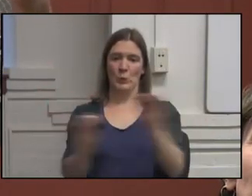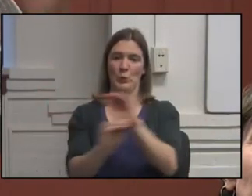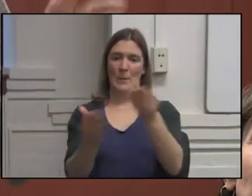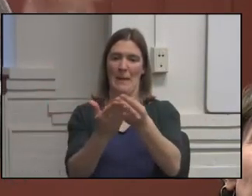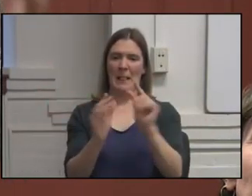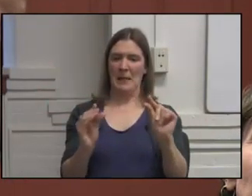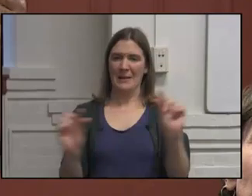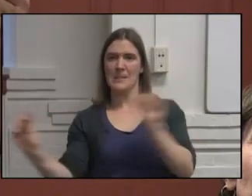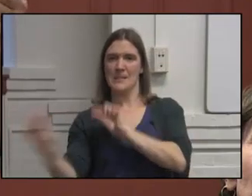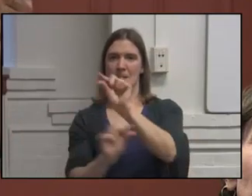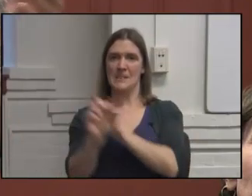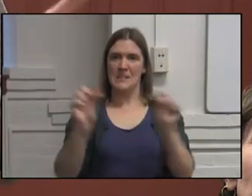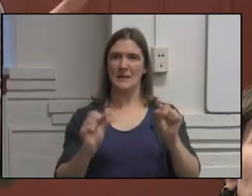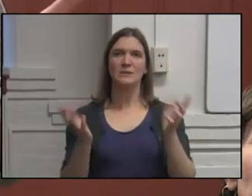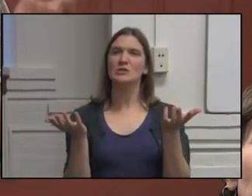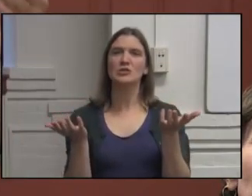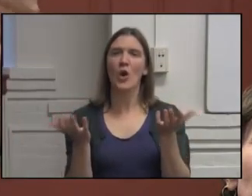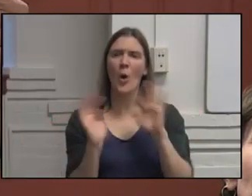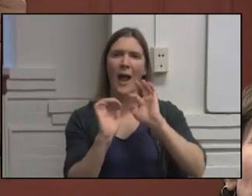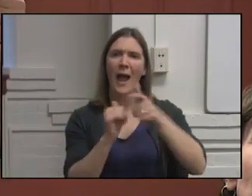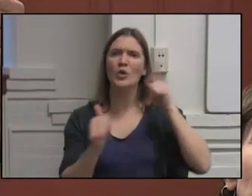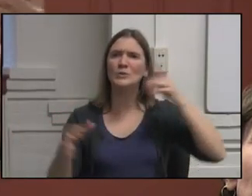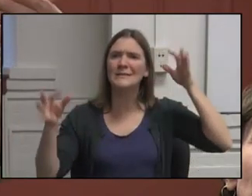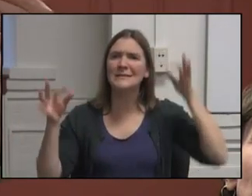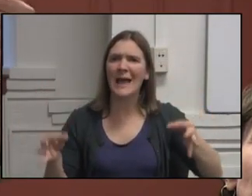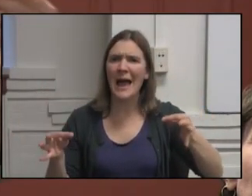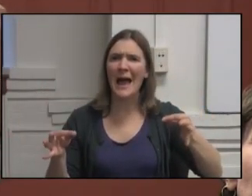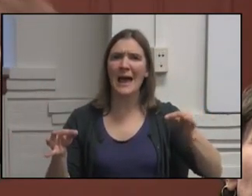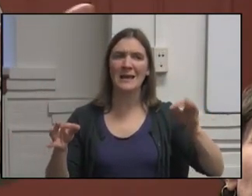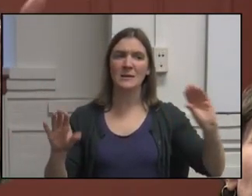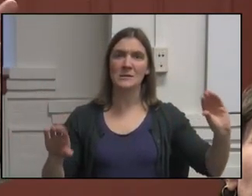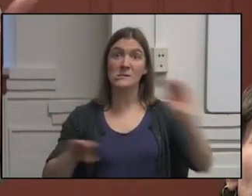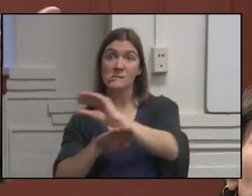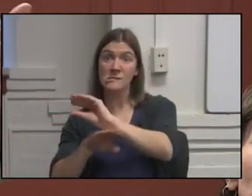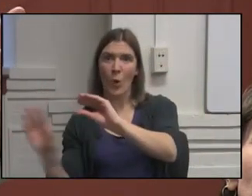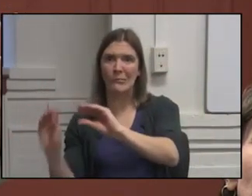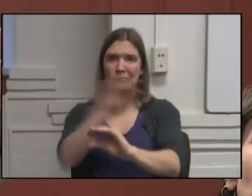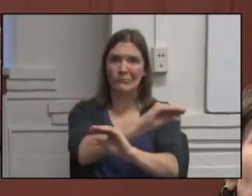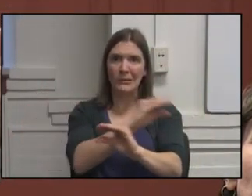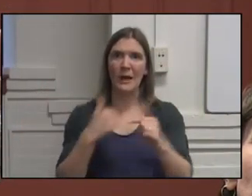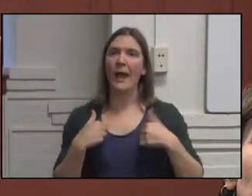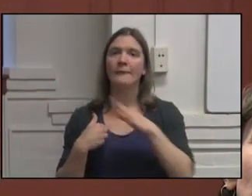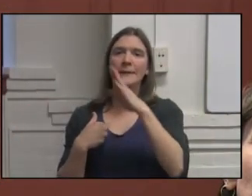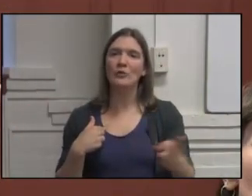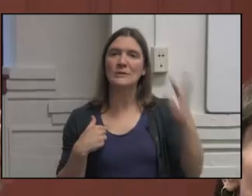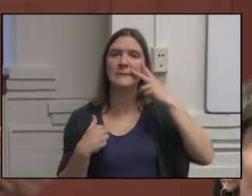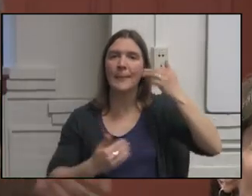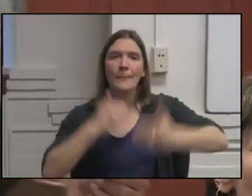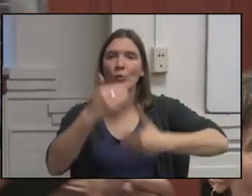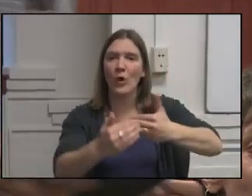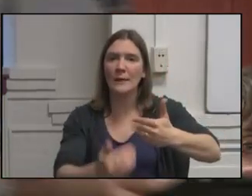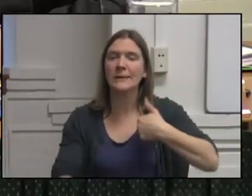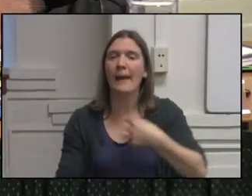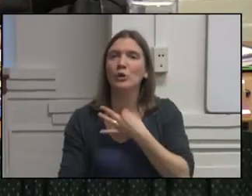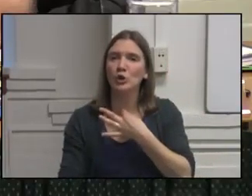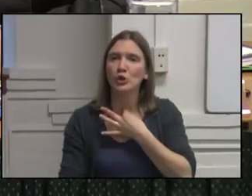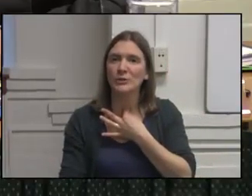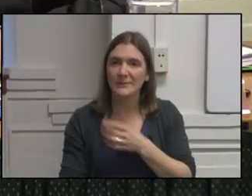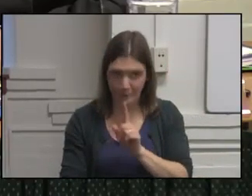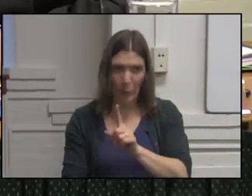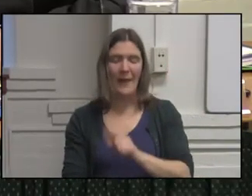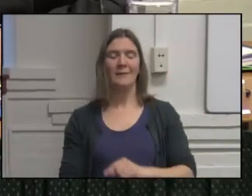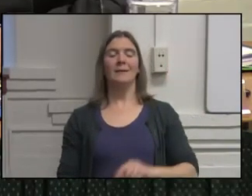And exactly how that is allocated or expensed is not something that I've ever seen either. Sure. So let me take